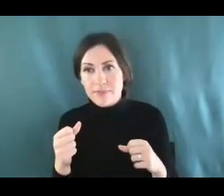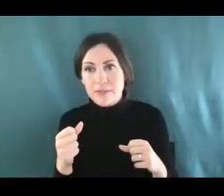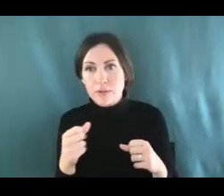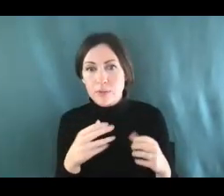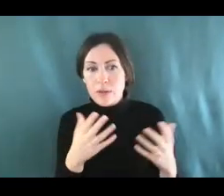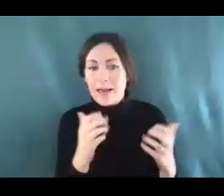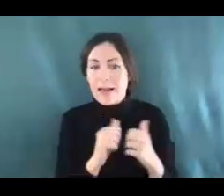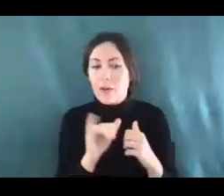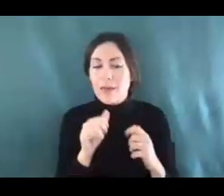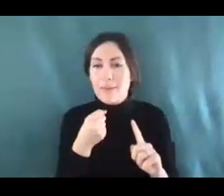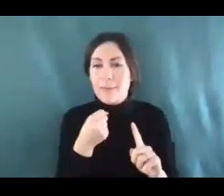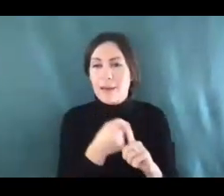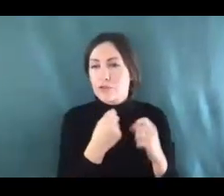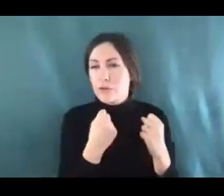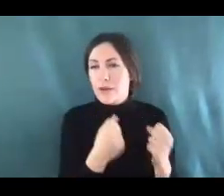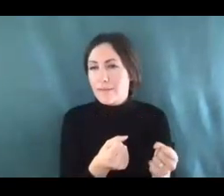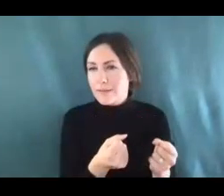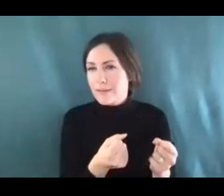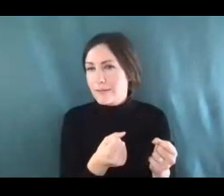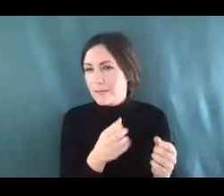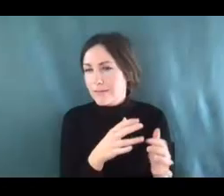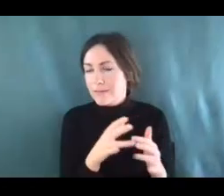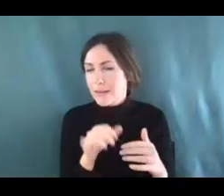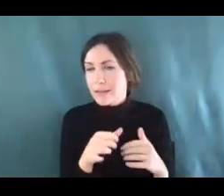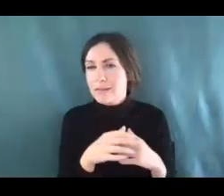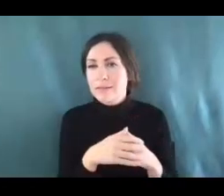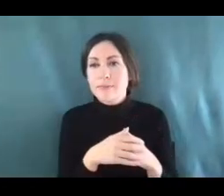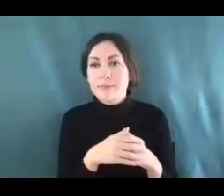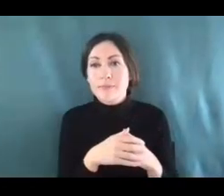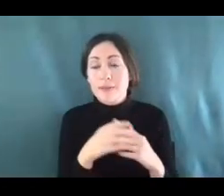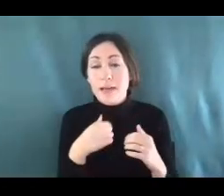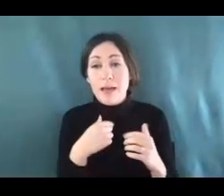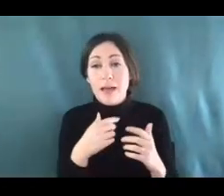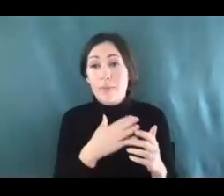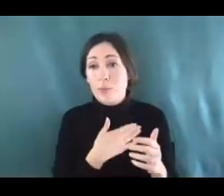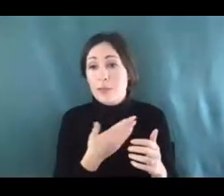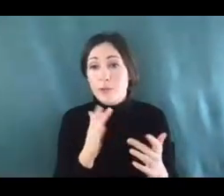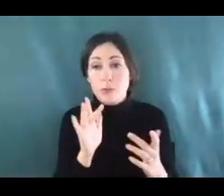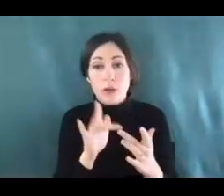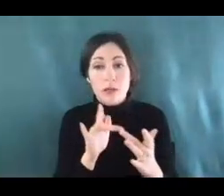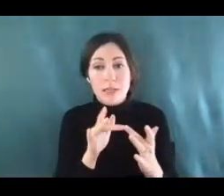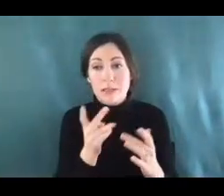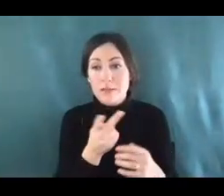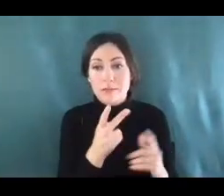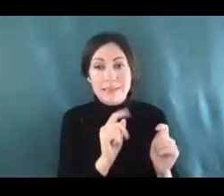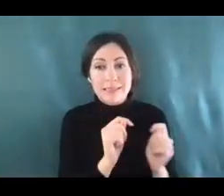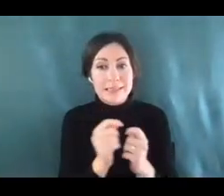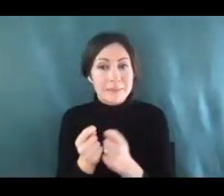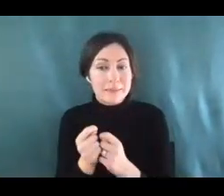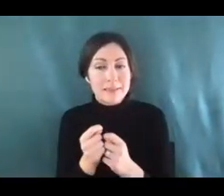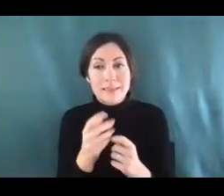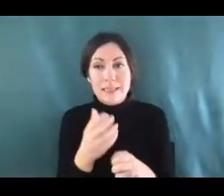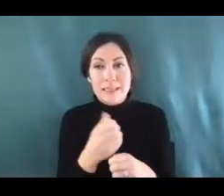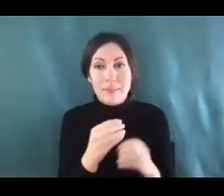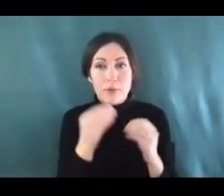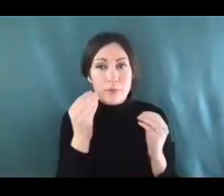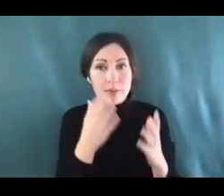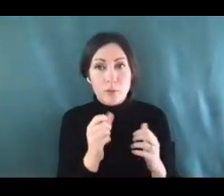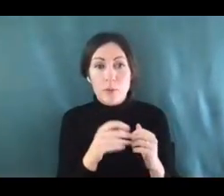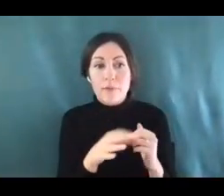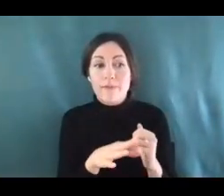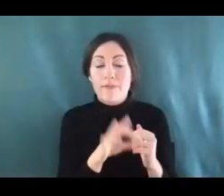implications as well. I am totally happy to reach out to those teams to ask more information or at least find out the contact